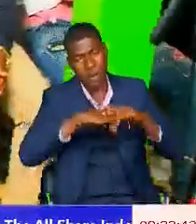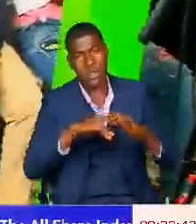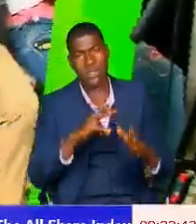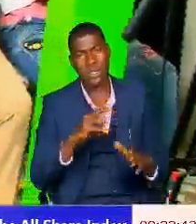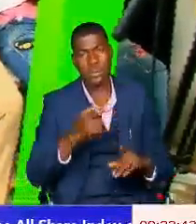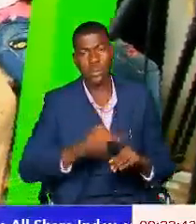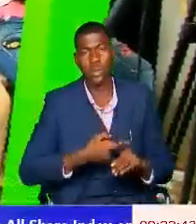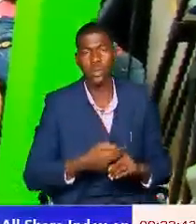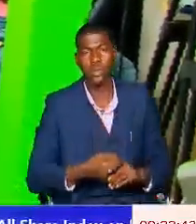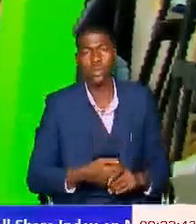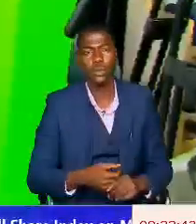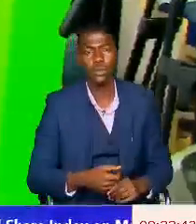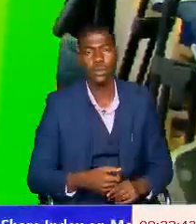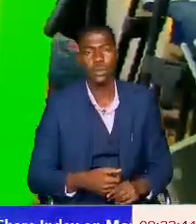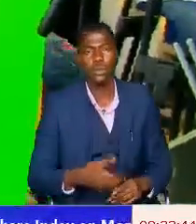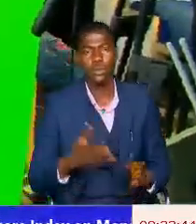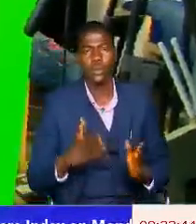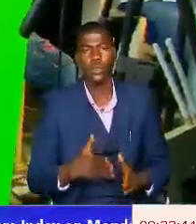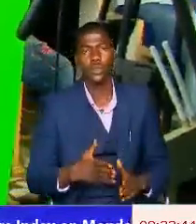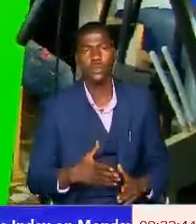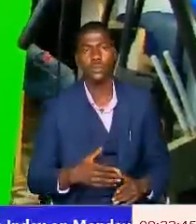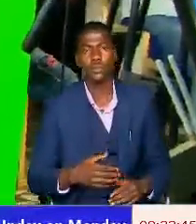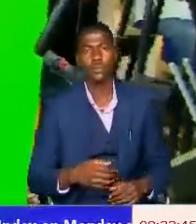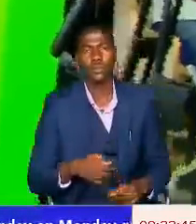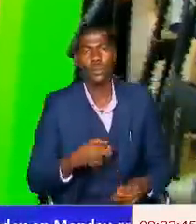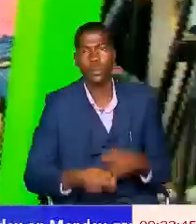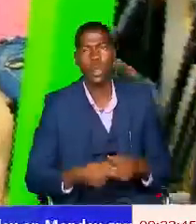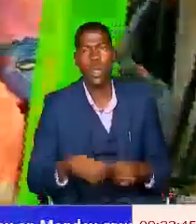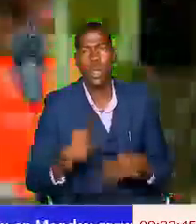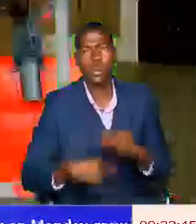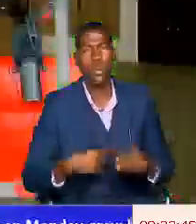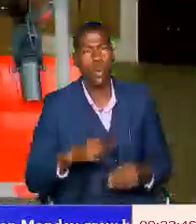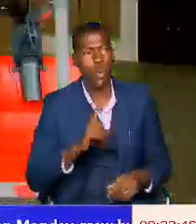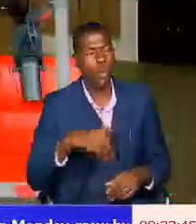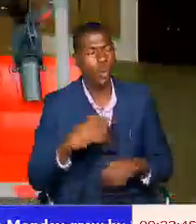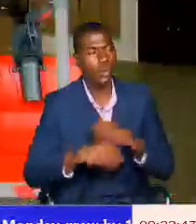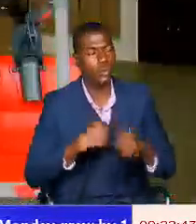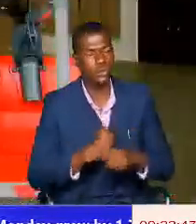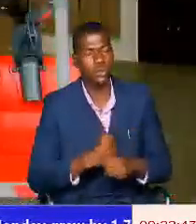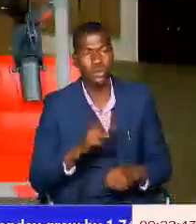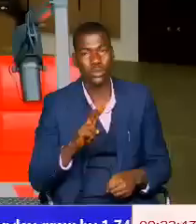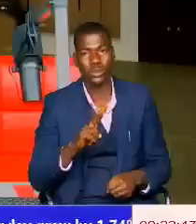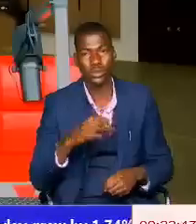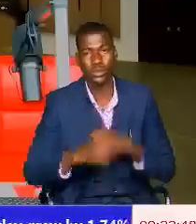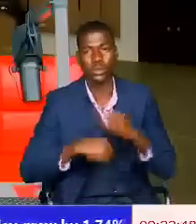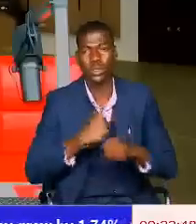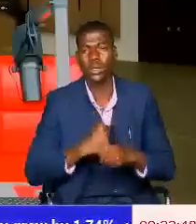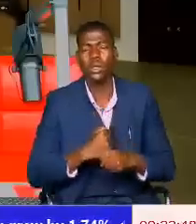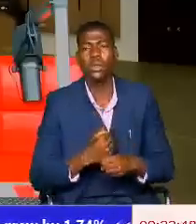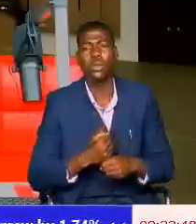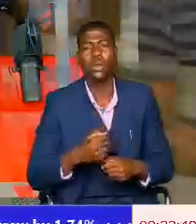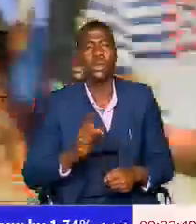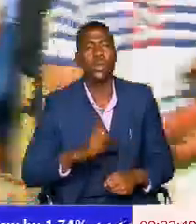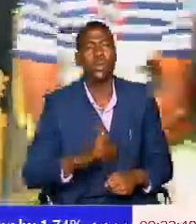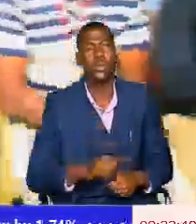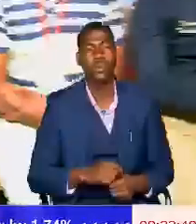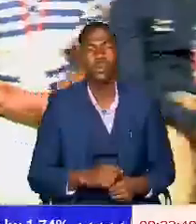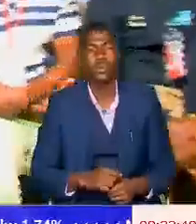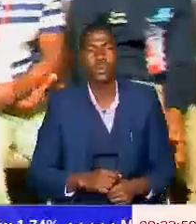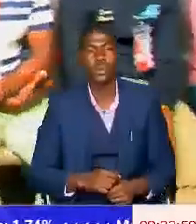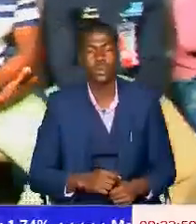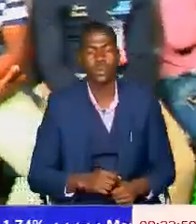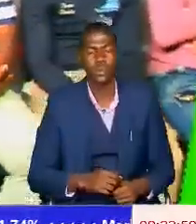Yeah? Which person in case don't reach 1 year here? What of 2 years? 3 years, sir, you they